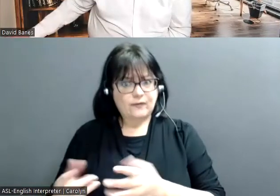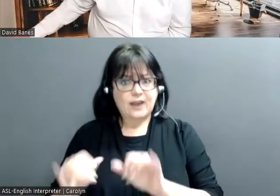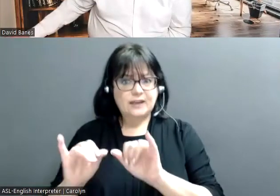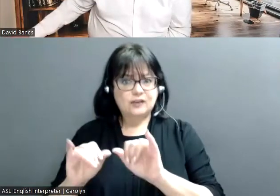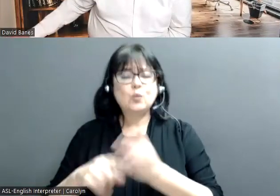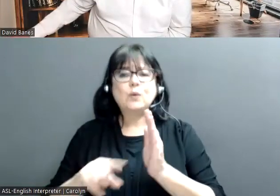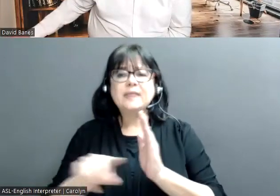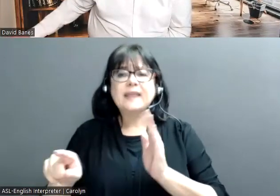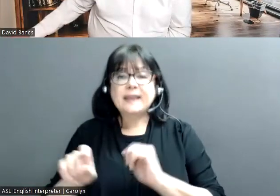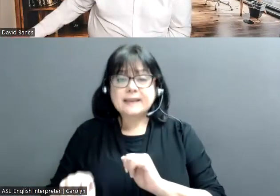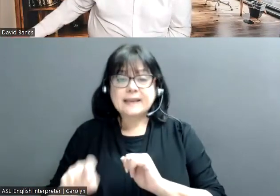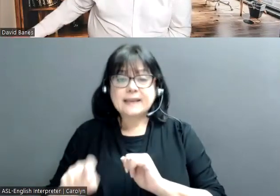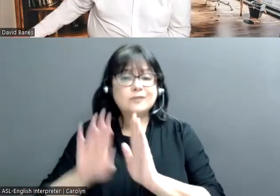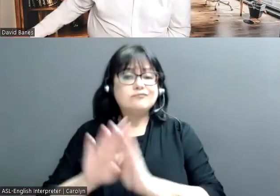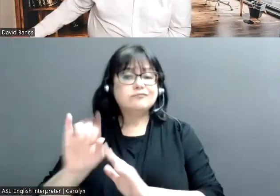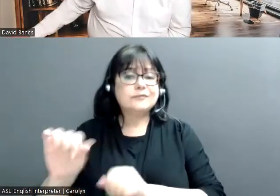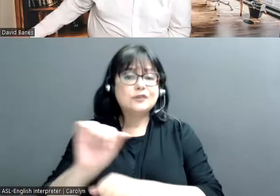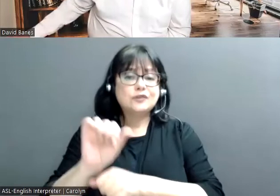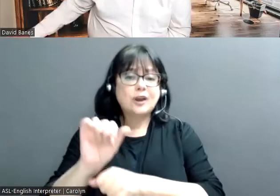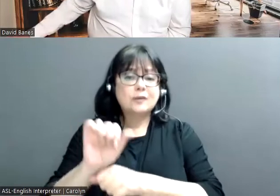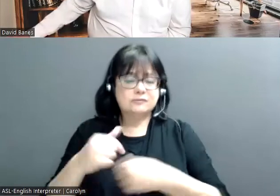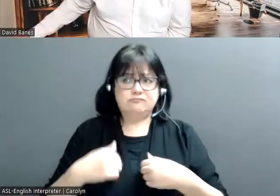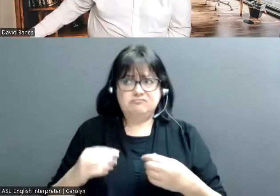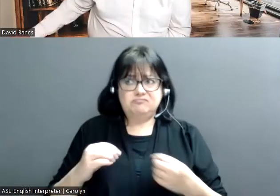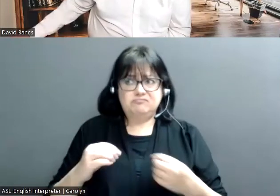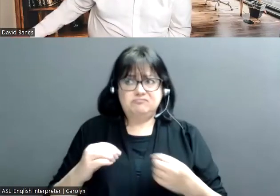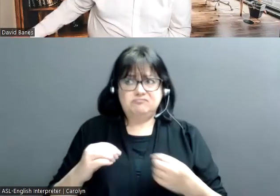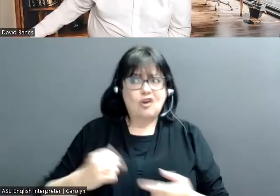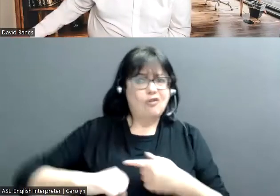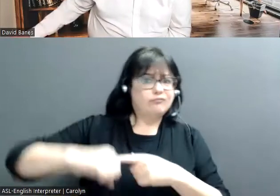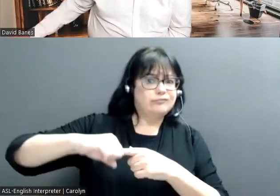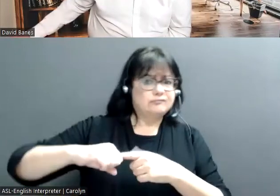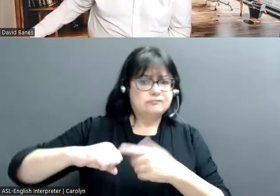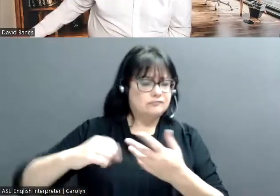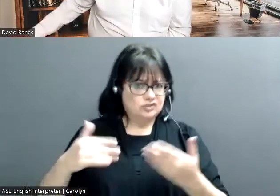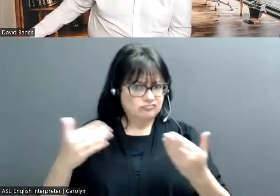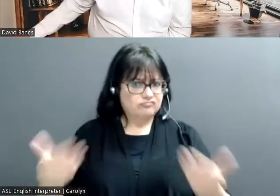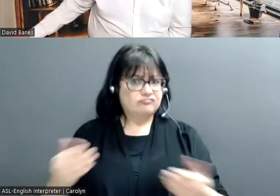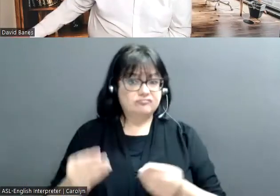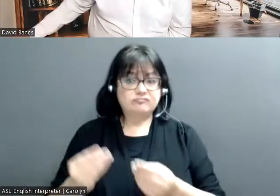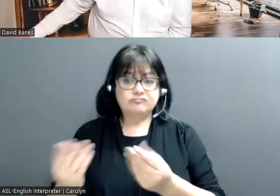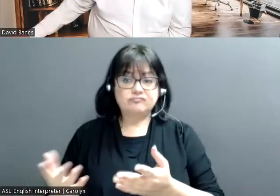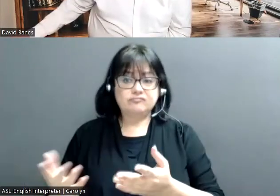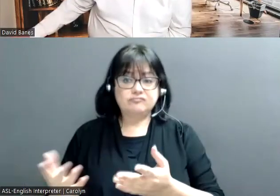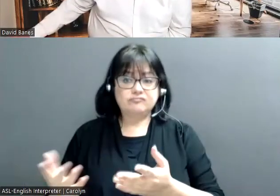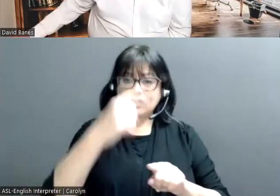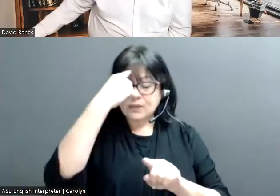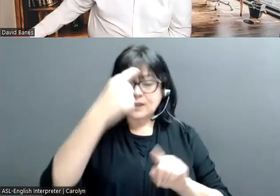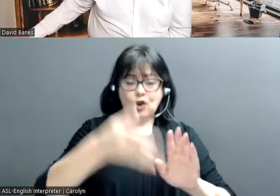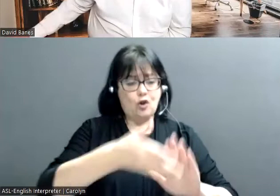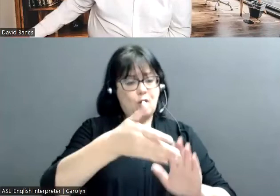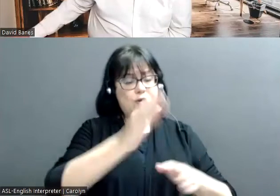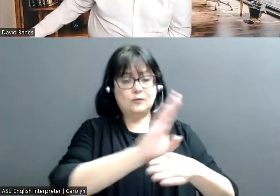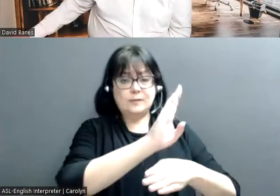design. And so I think if we start the conversation from that perspective, that operationally, a business is better off by providing